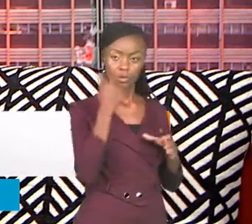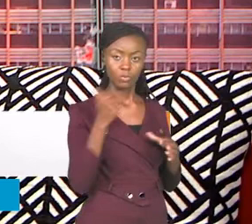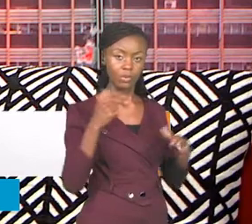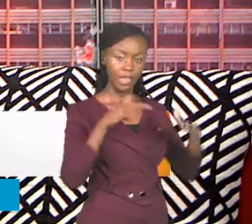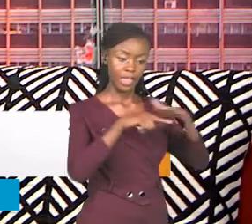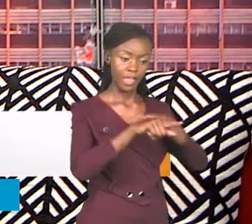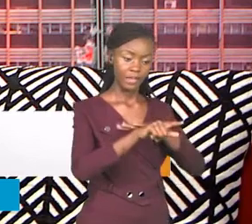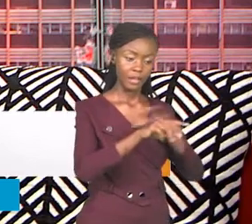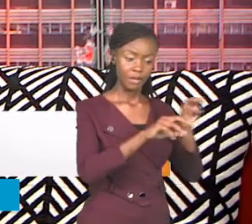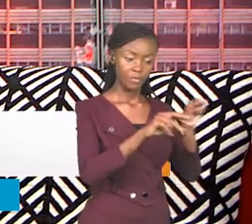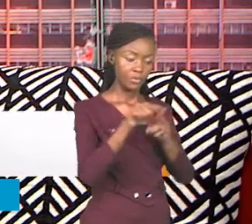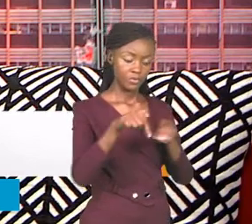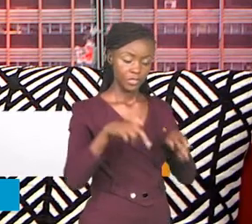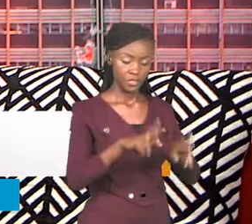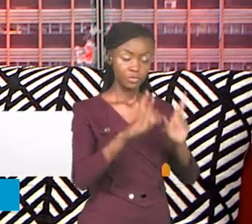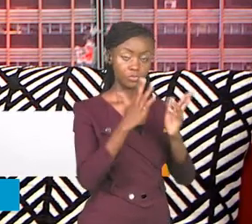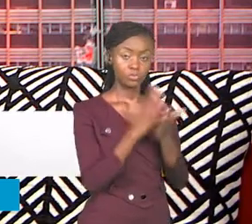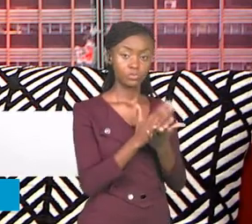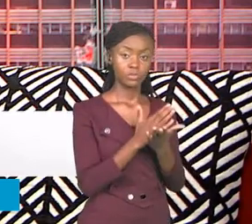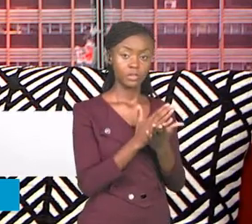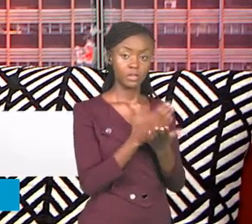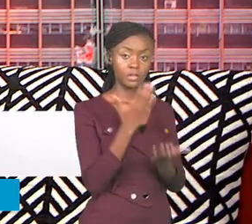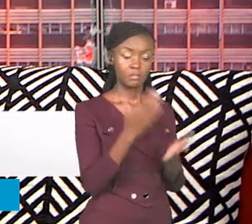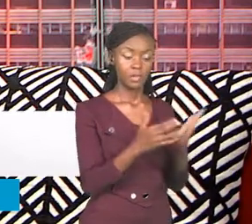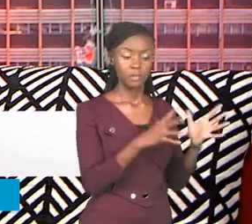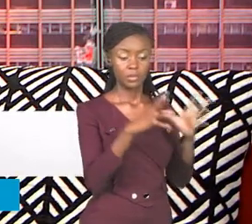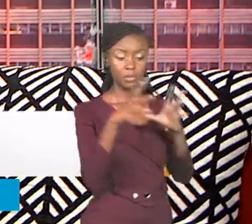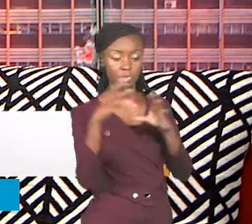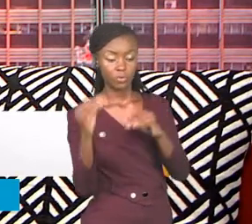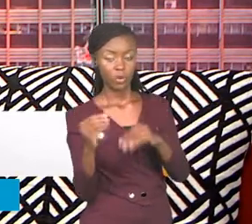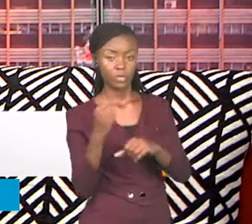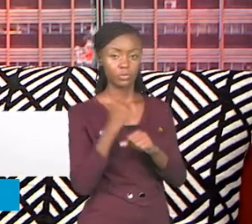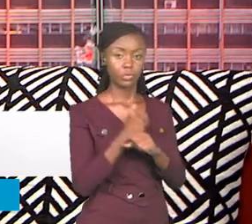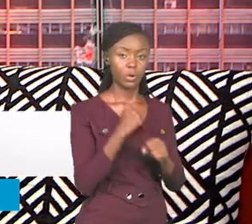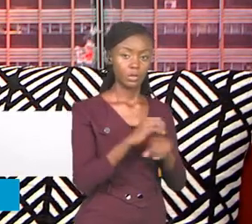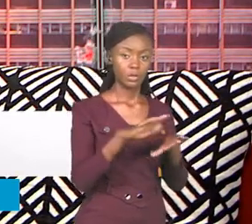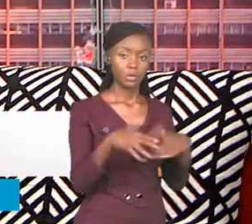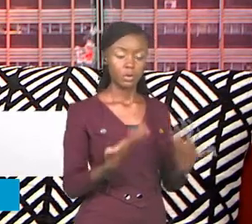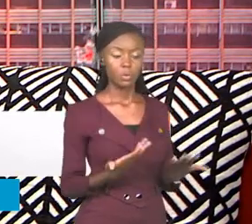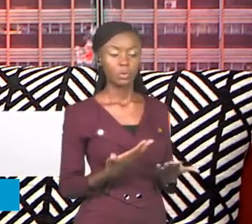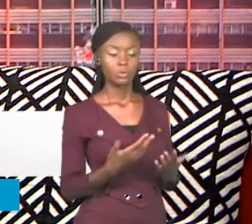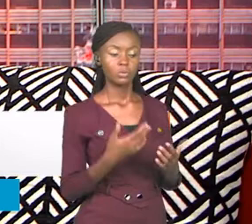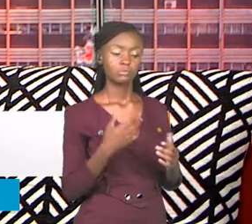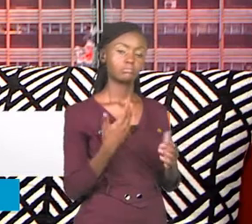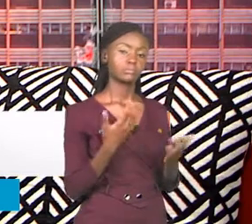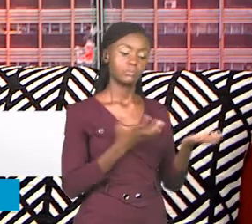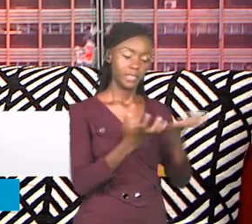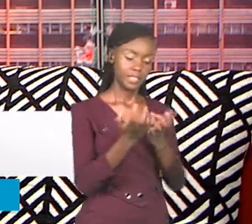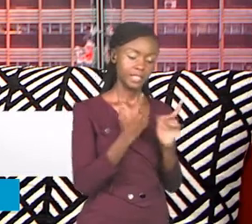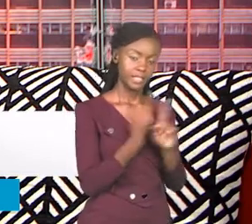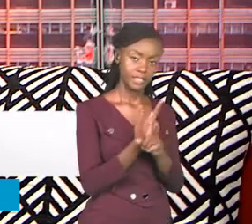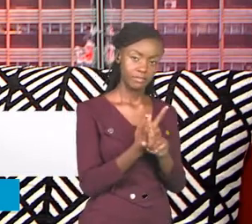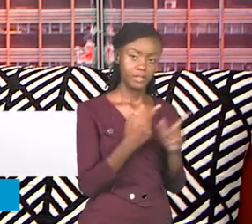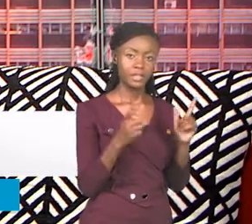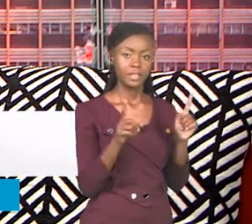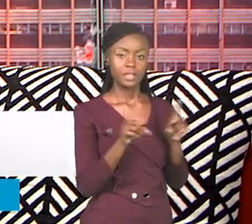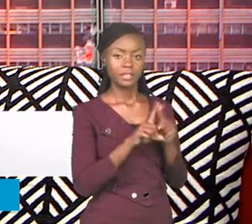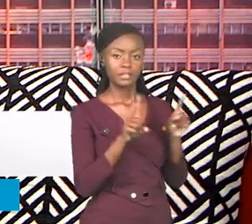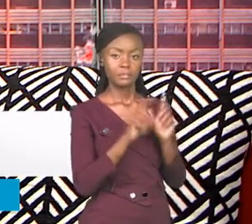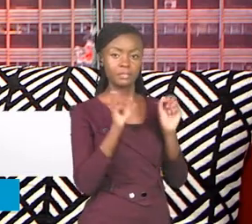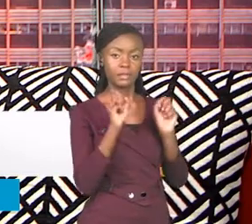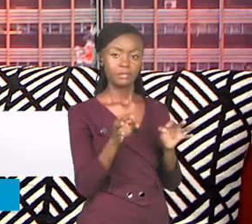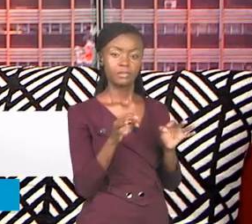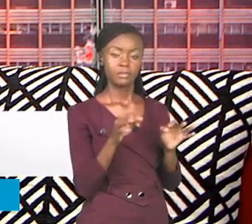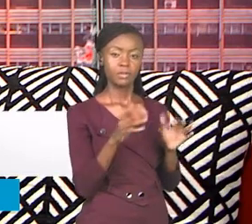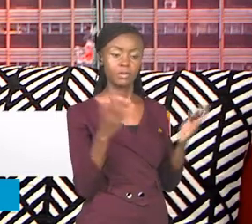mm-hmm. to cross this road, yeah. Either going to work or going to their vibaruas are here and there. Same too if you are